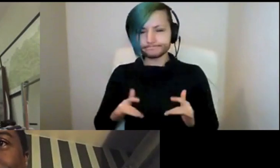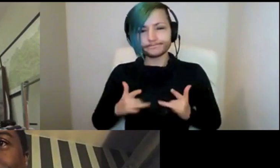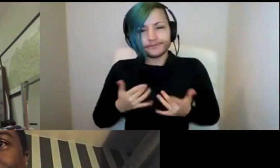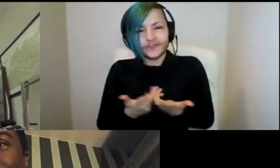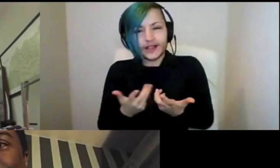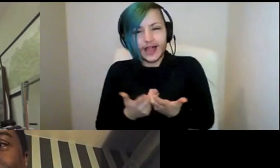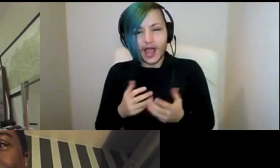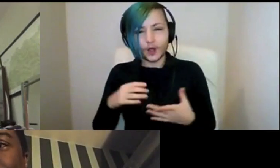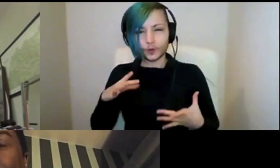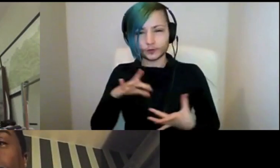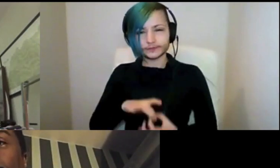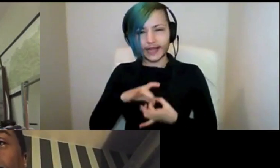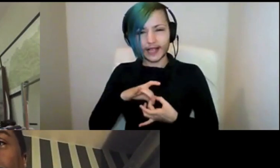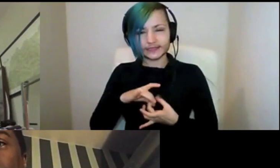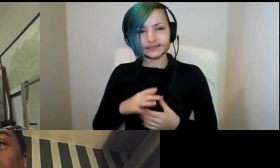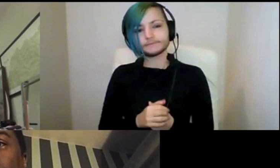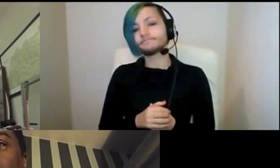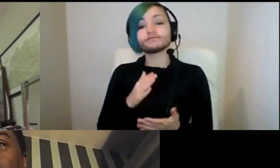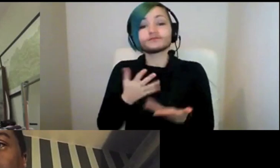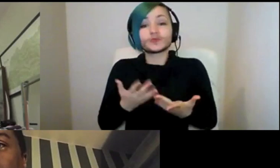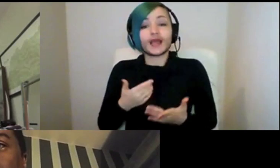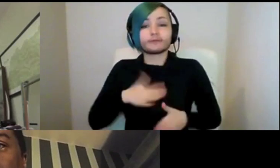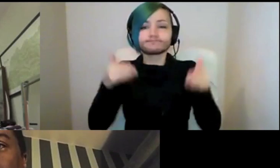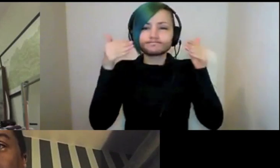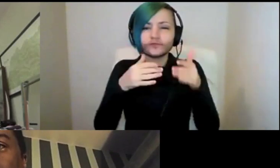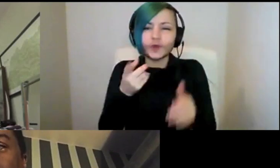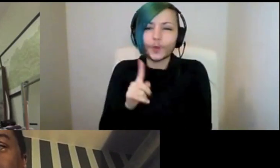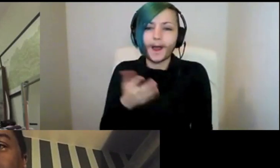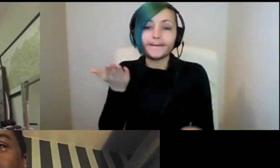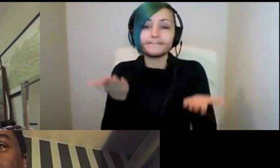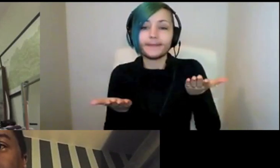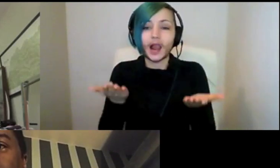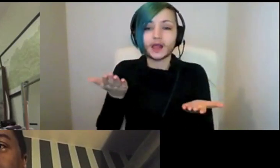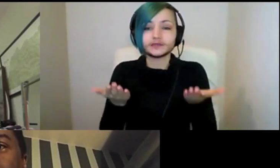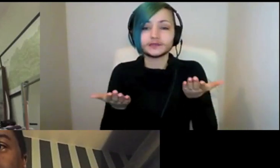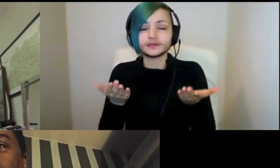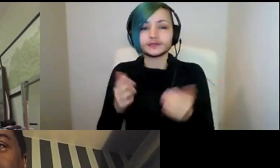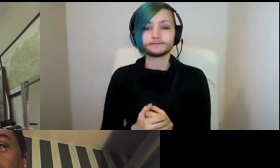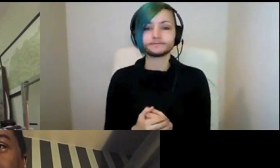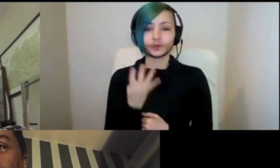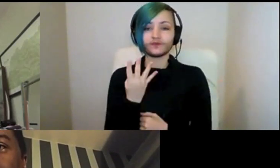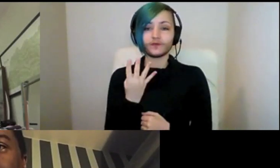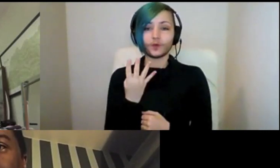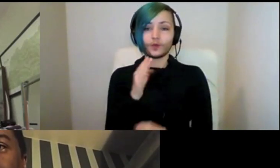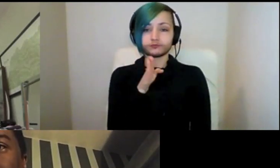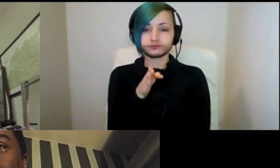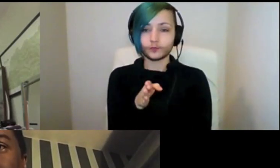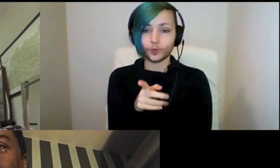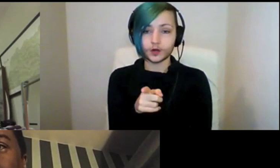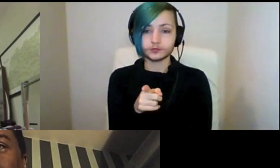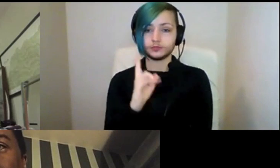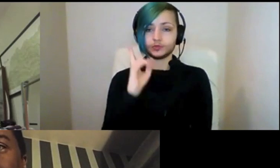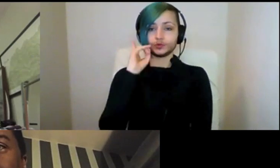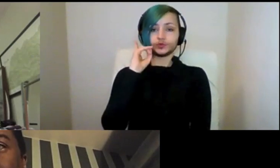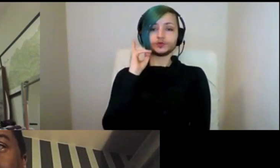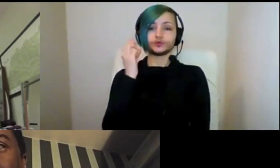So I want to focus on balance today primarily. So 4 directions, going forward and backward,